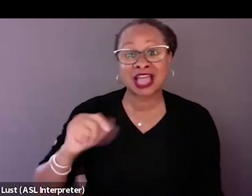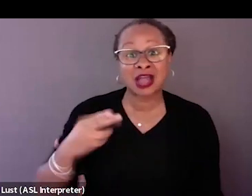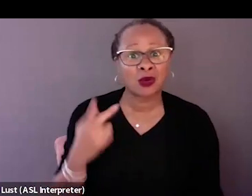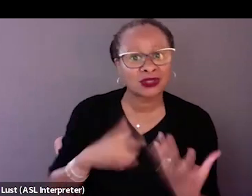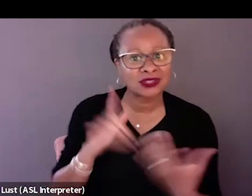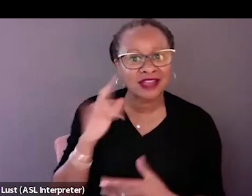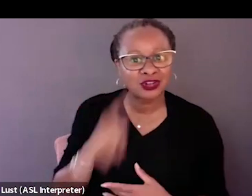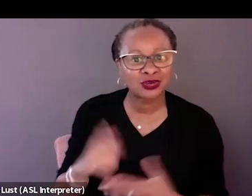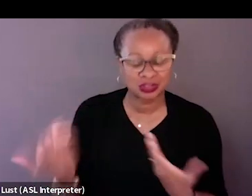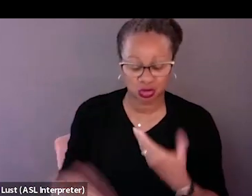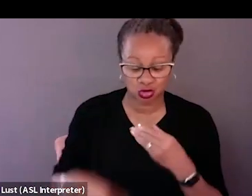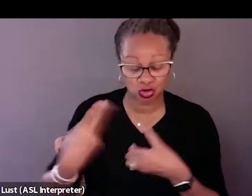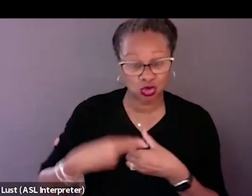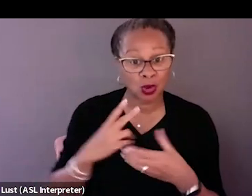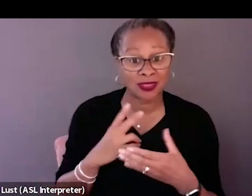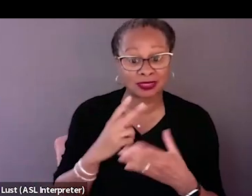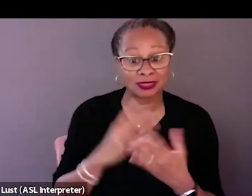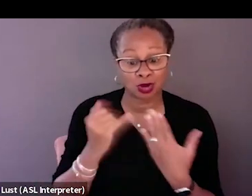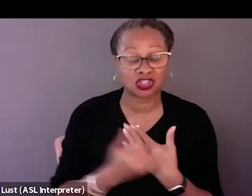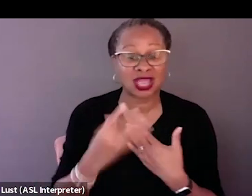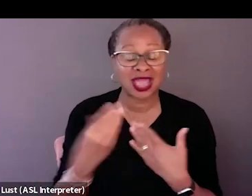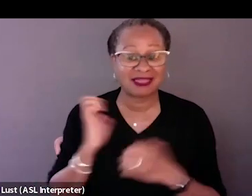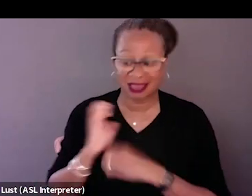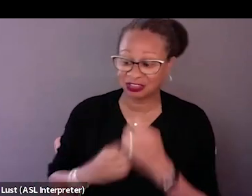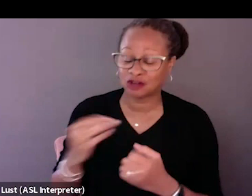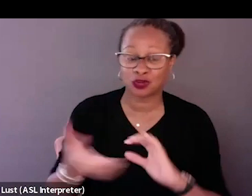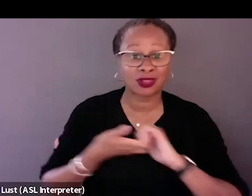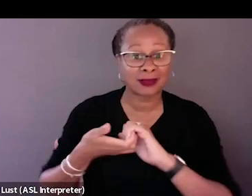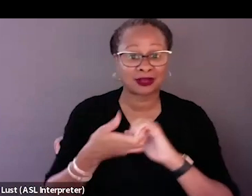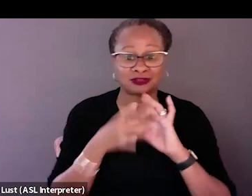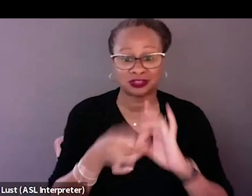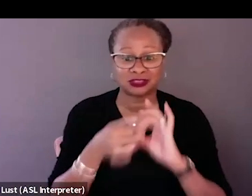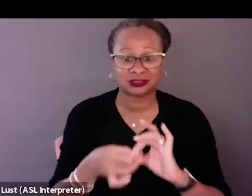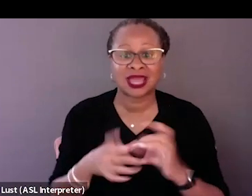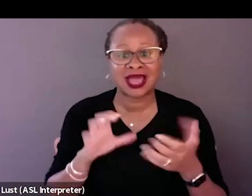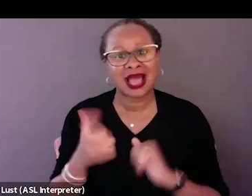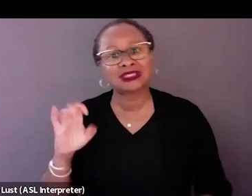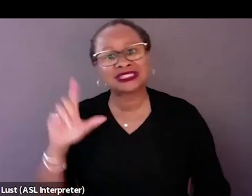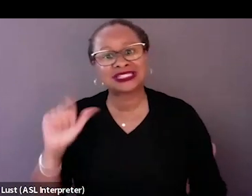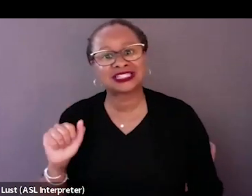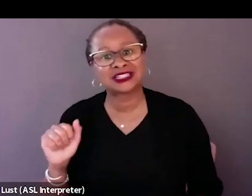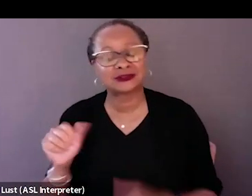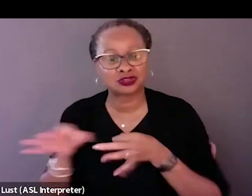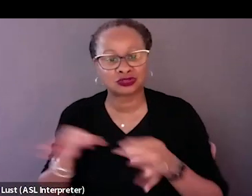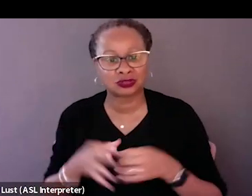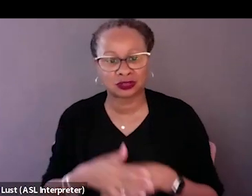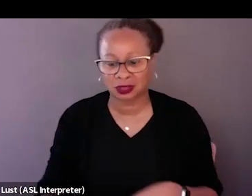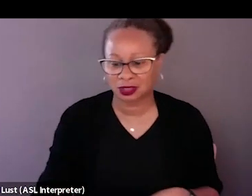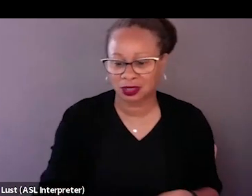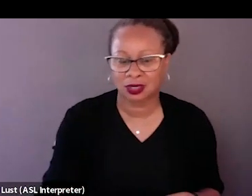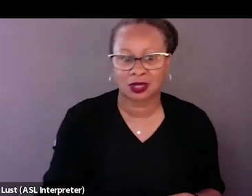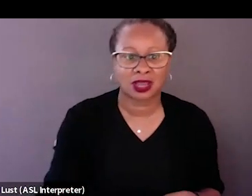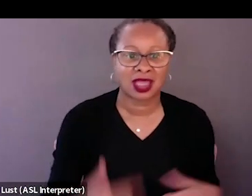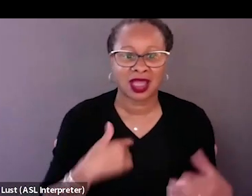project and the evolution of your collaborative relationship in the way that Cecilia described? Yeah, I know. I was thinking about that this